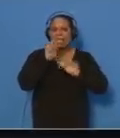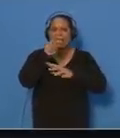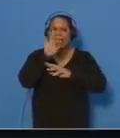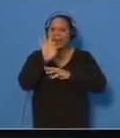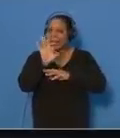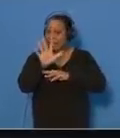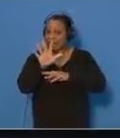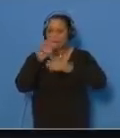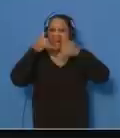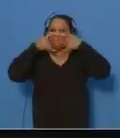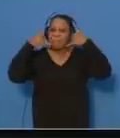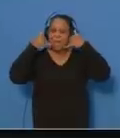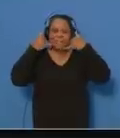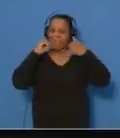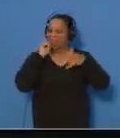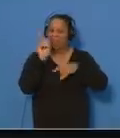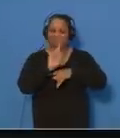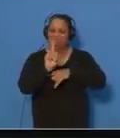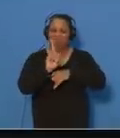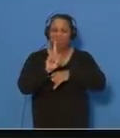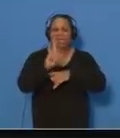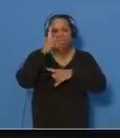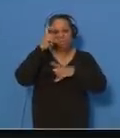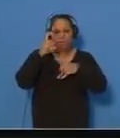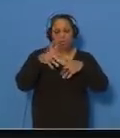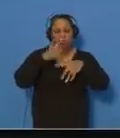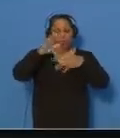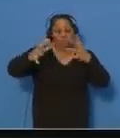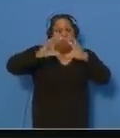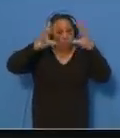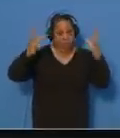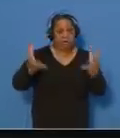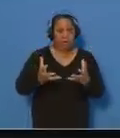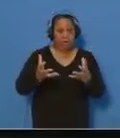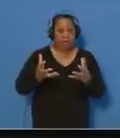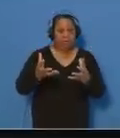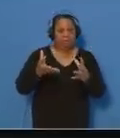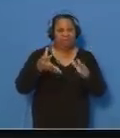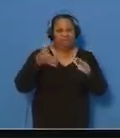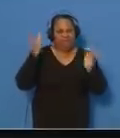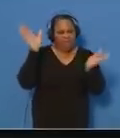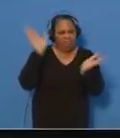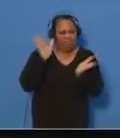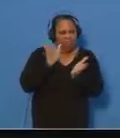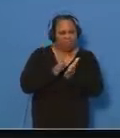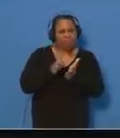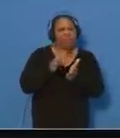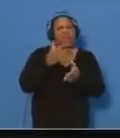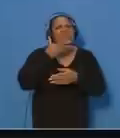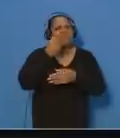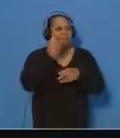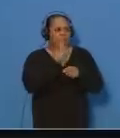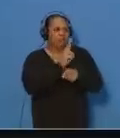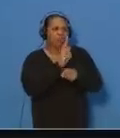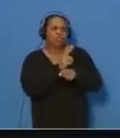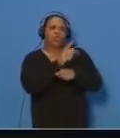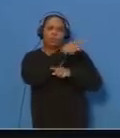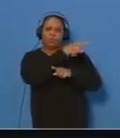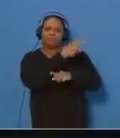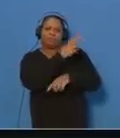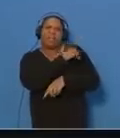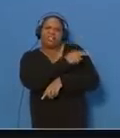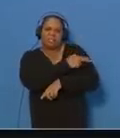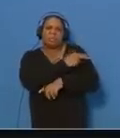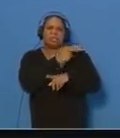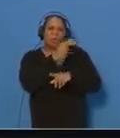if possible, as there is a global shortage of these masks and they are best reserved for healthcare settings. But it is important that